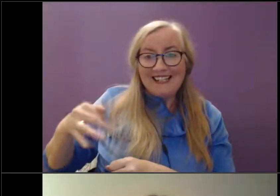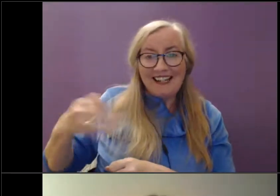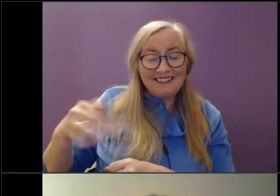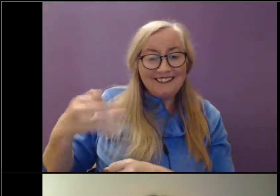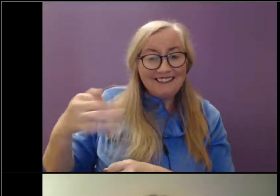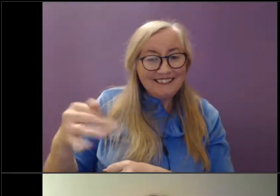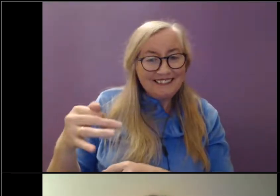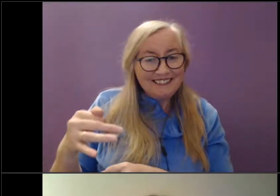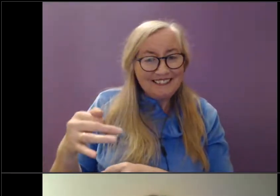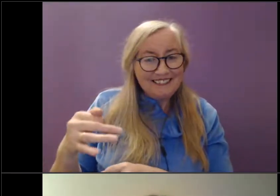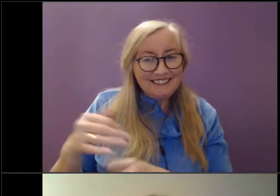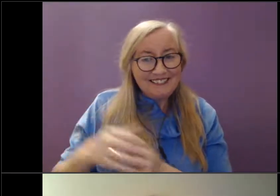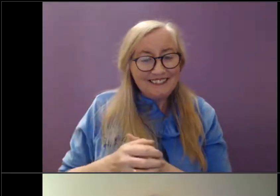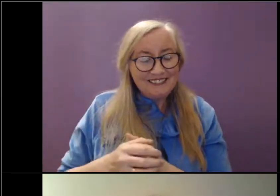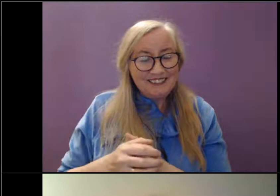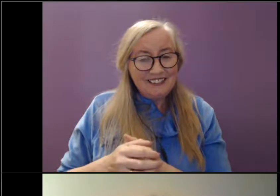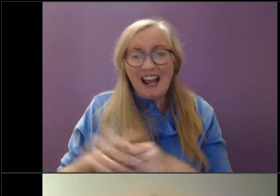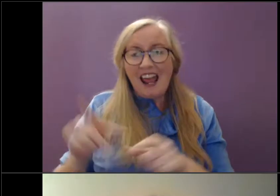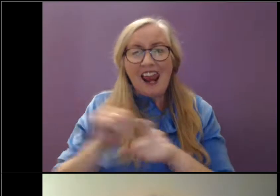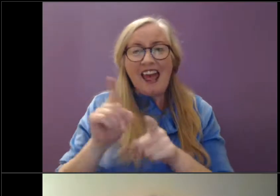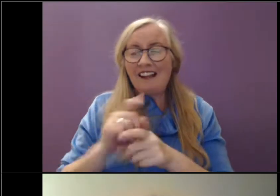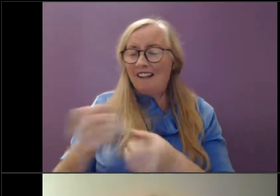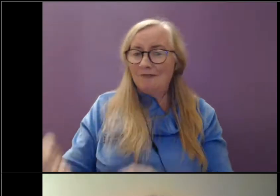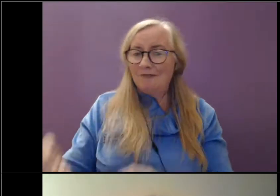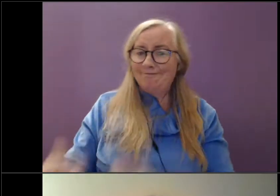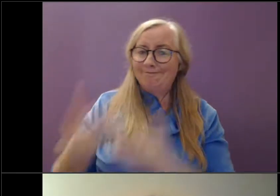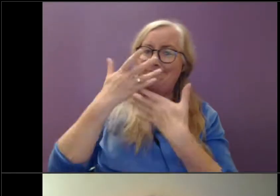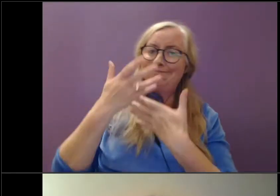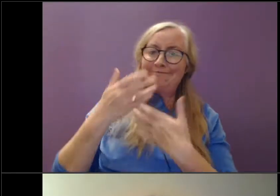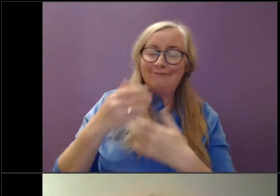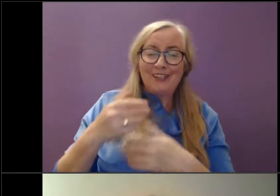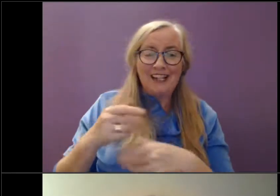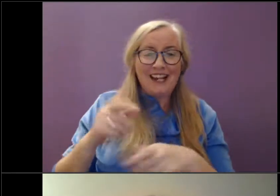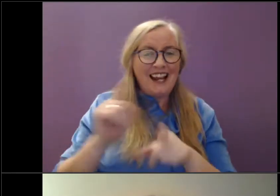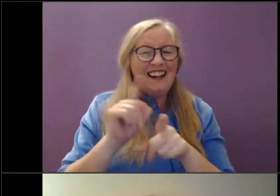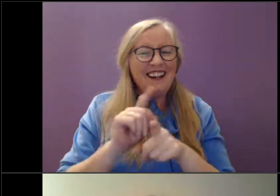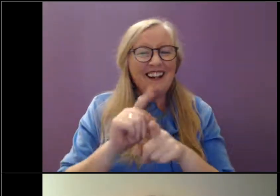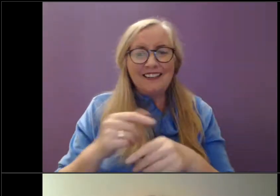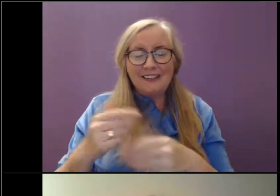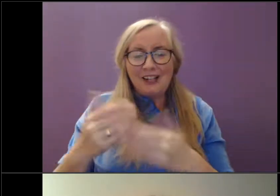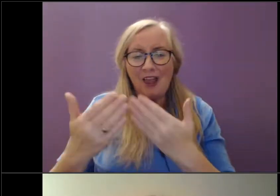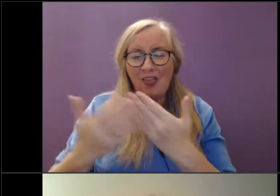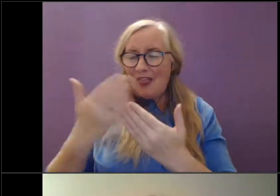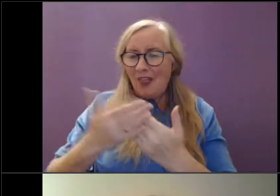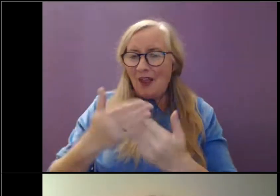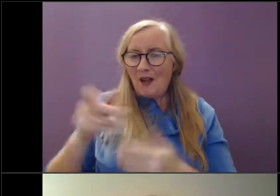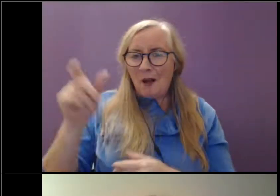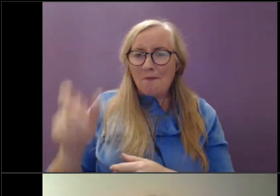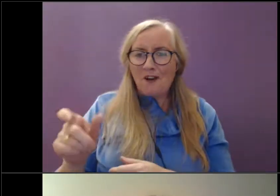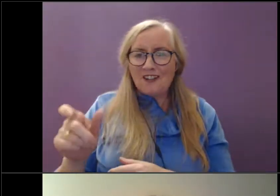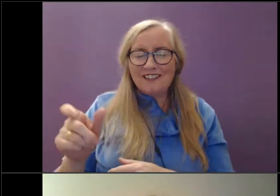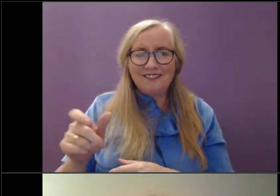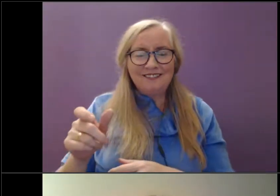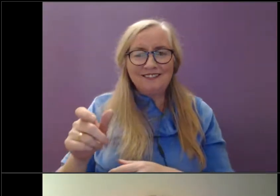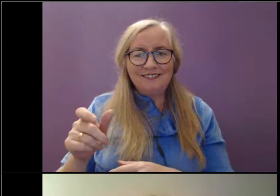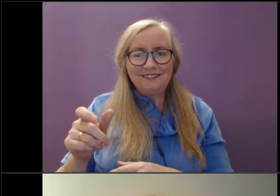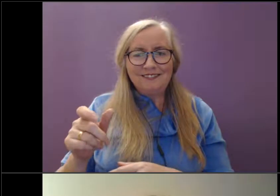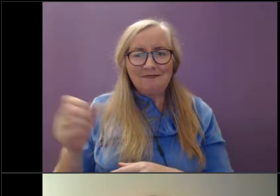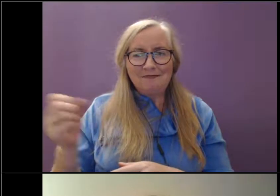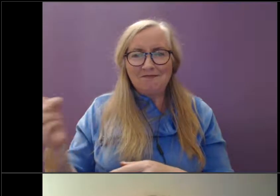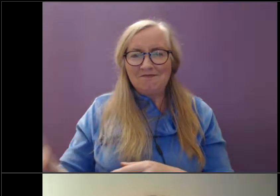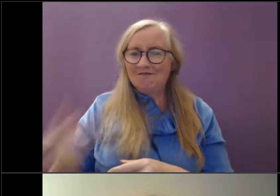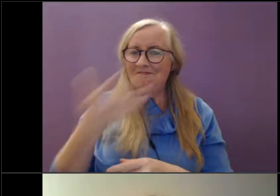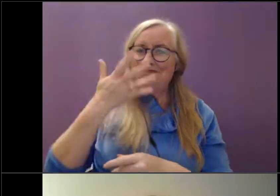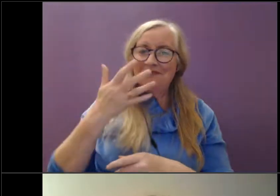kind of throwing them in the parent's face? So if the young person is actually dragging up past mistakes that the parents have made, how would you